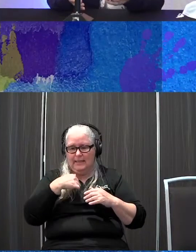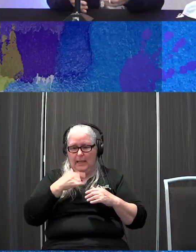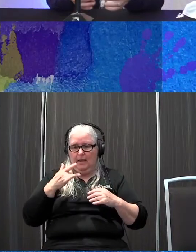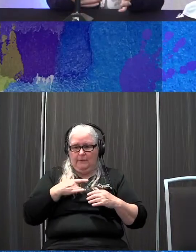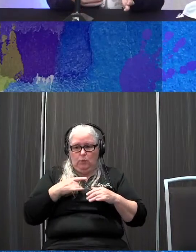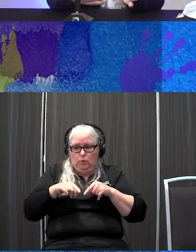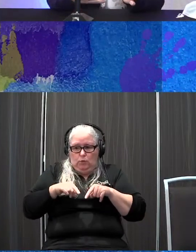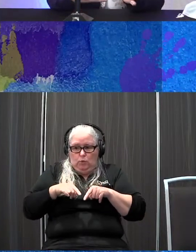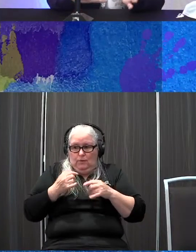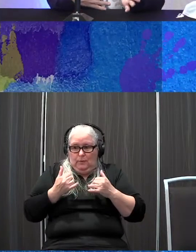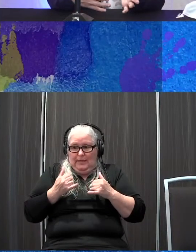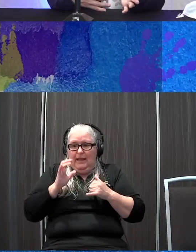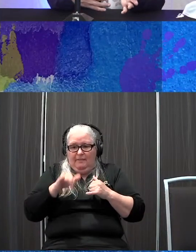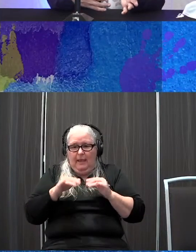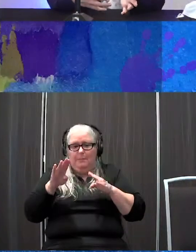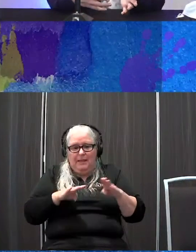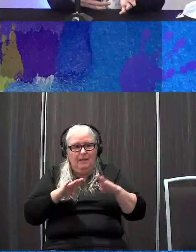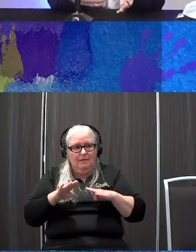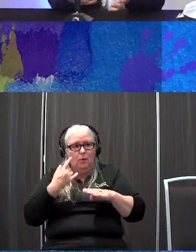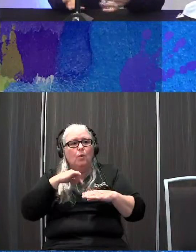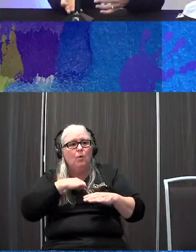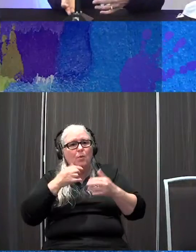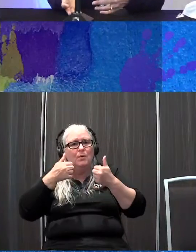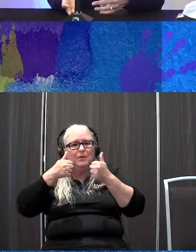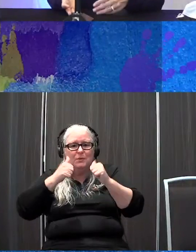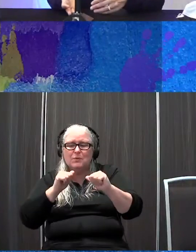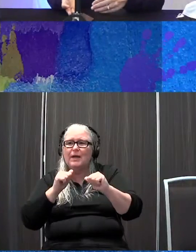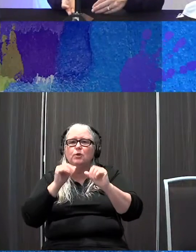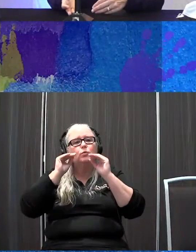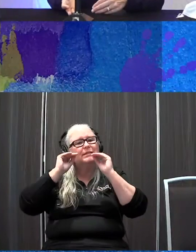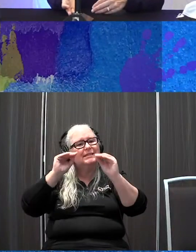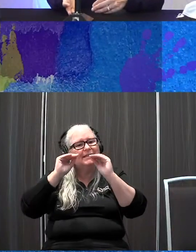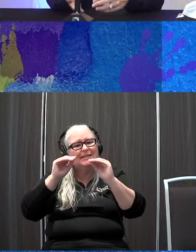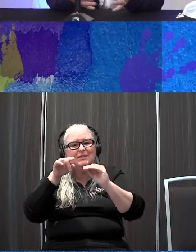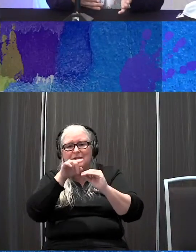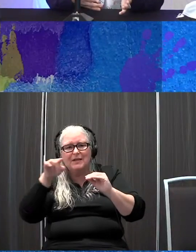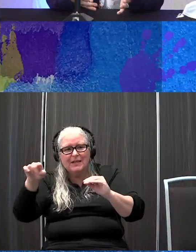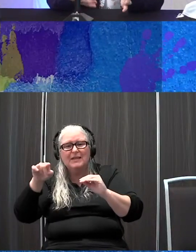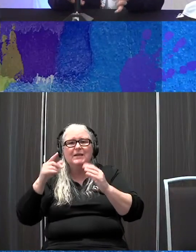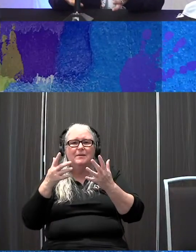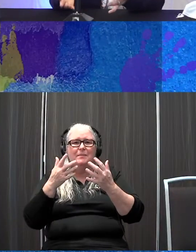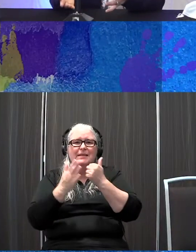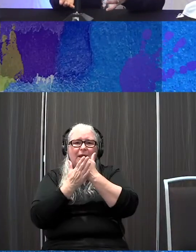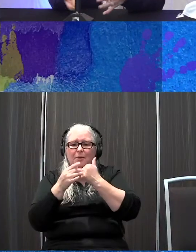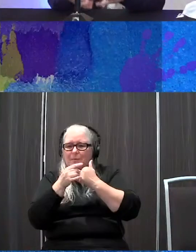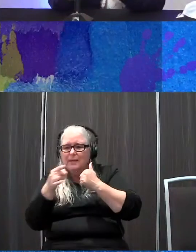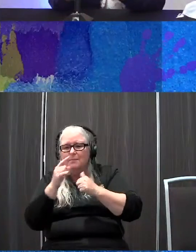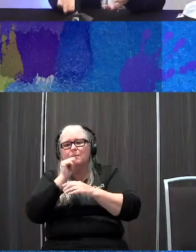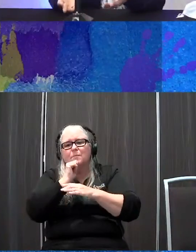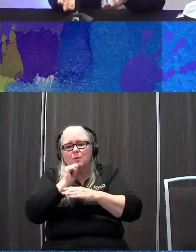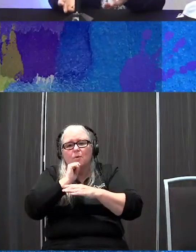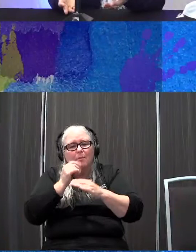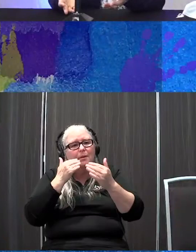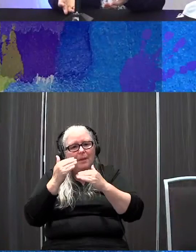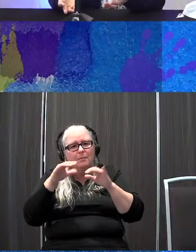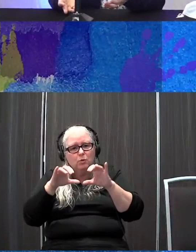we want to try to either teach the person some relaxation strategies to help them cope, or maybe do other things to help them understand